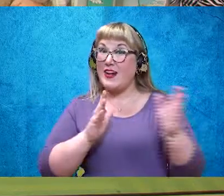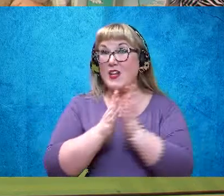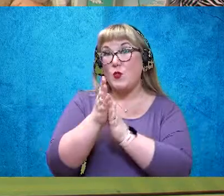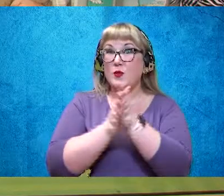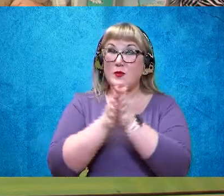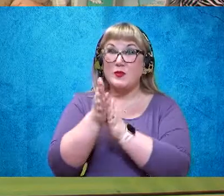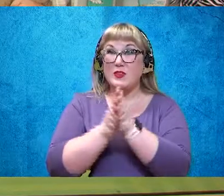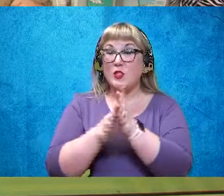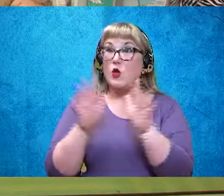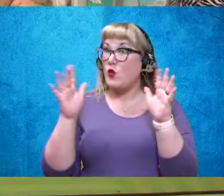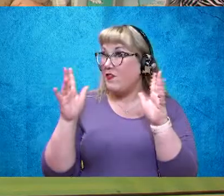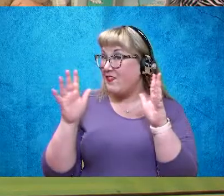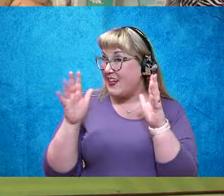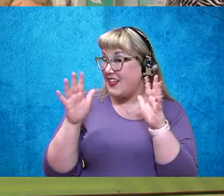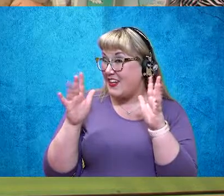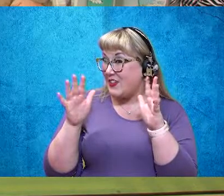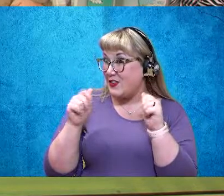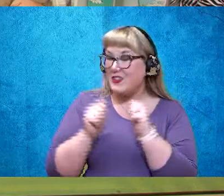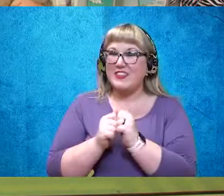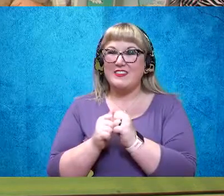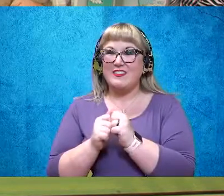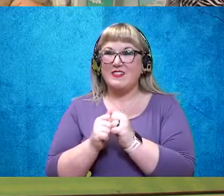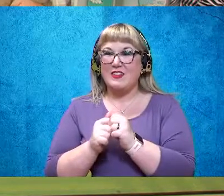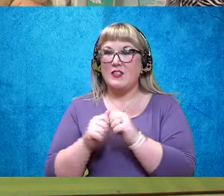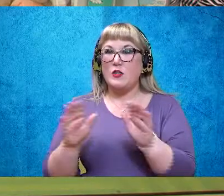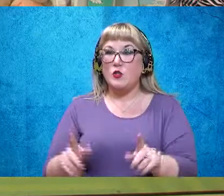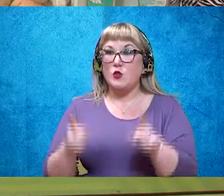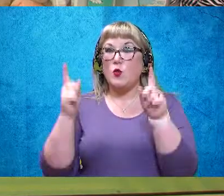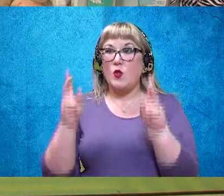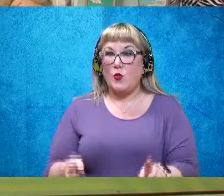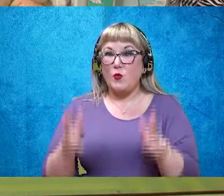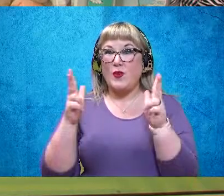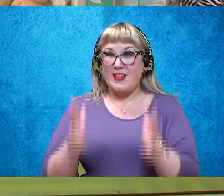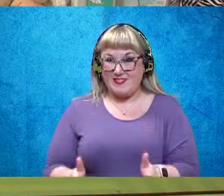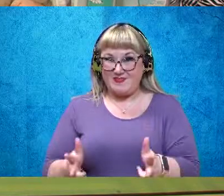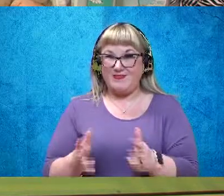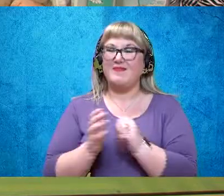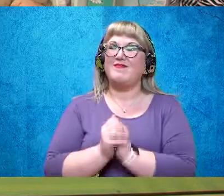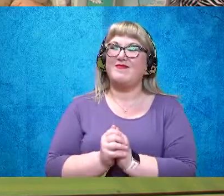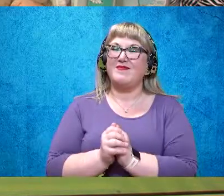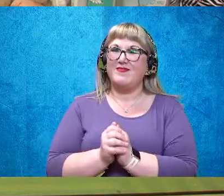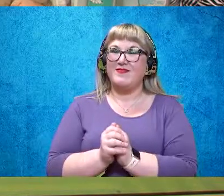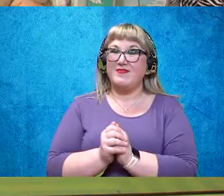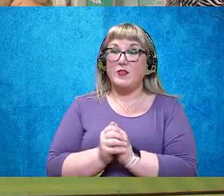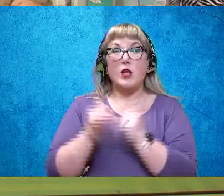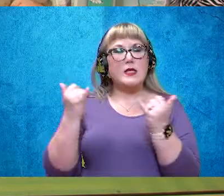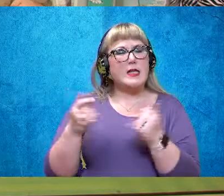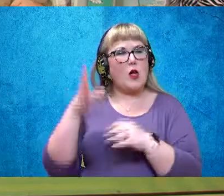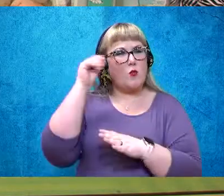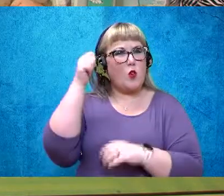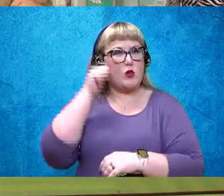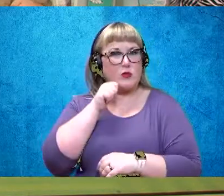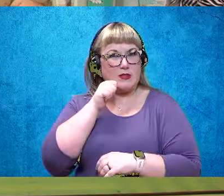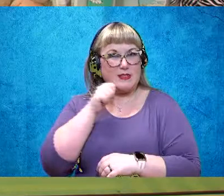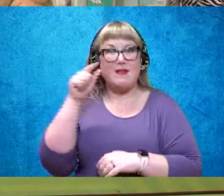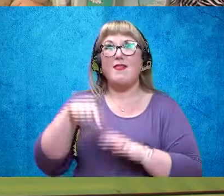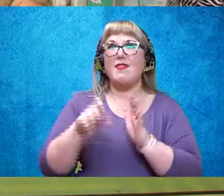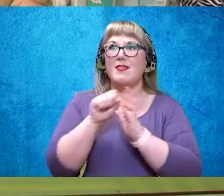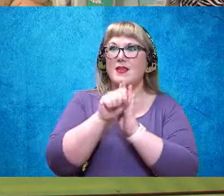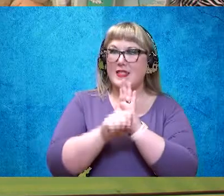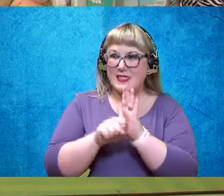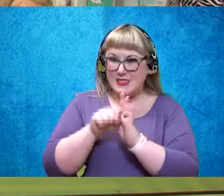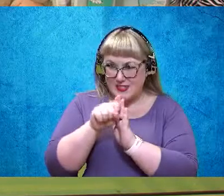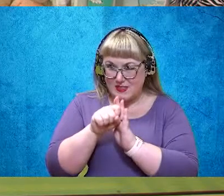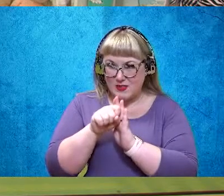together, wiggle your fingers, 1, 2, 3. Now, boys and girls, this